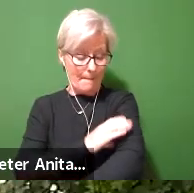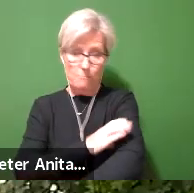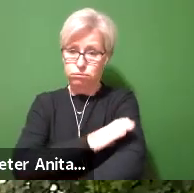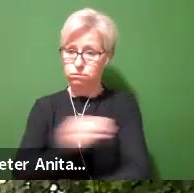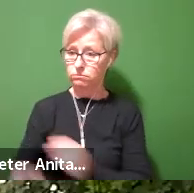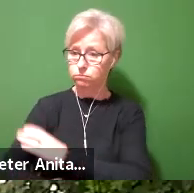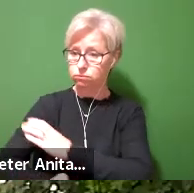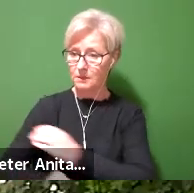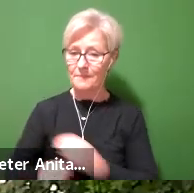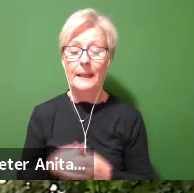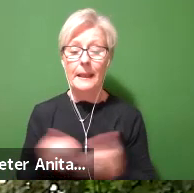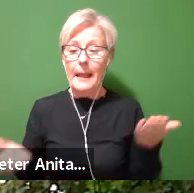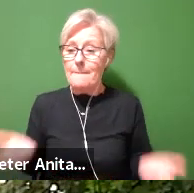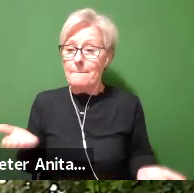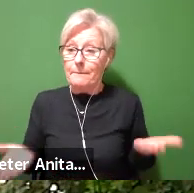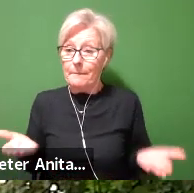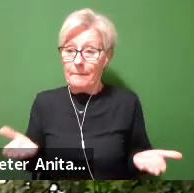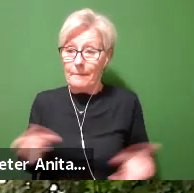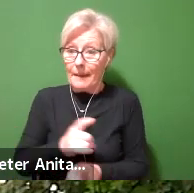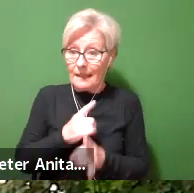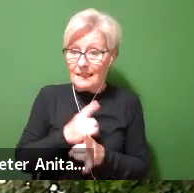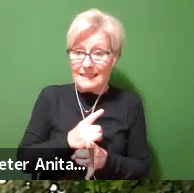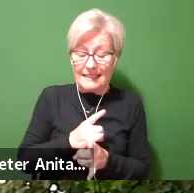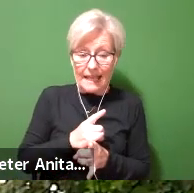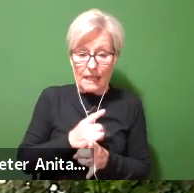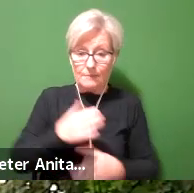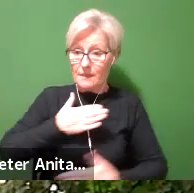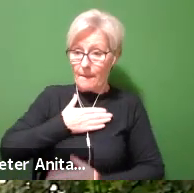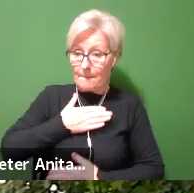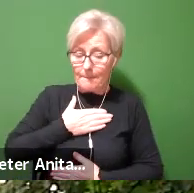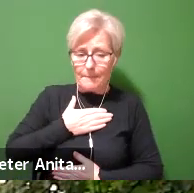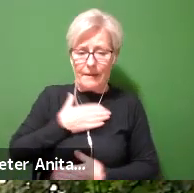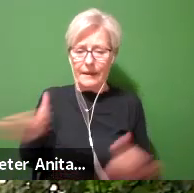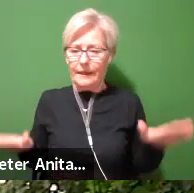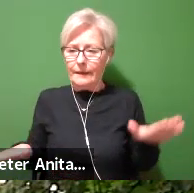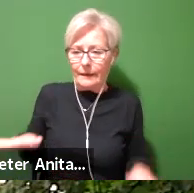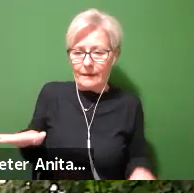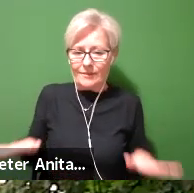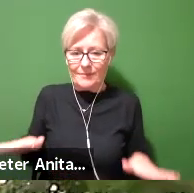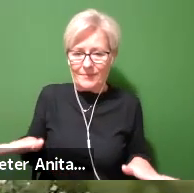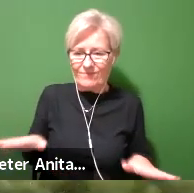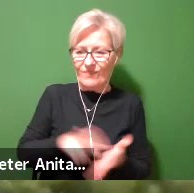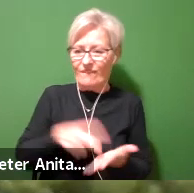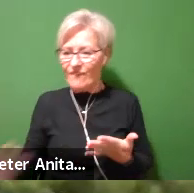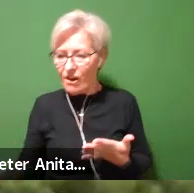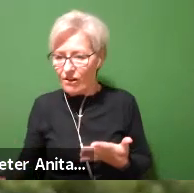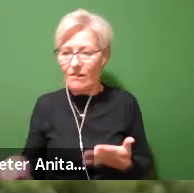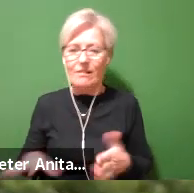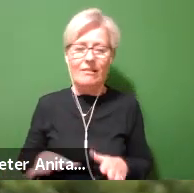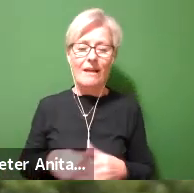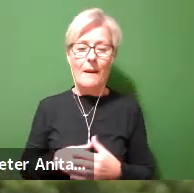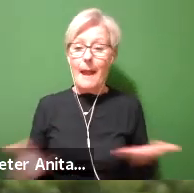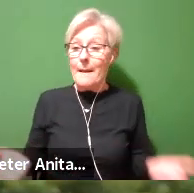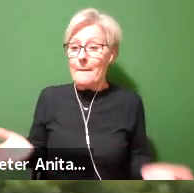have an important role to play. They help reduce our risk of falls and keep the motion that's in our joints. Balance exercises